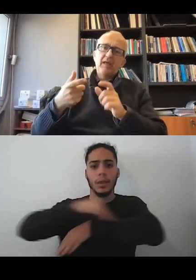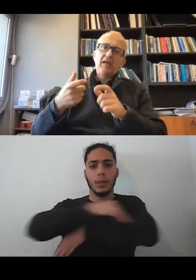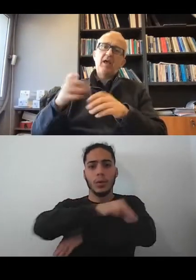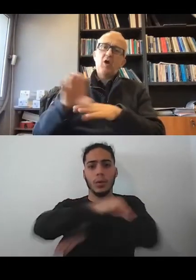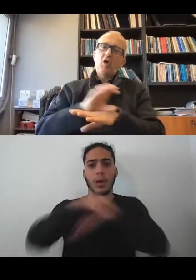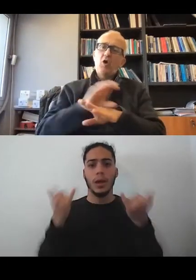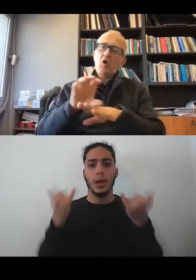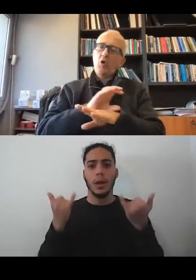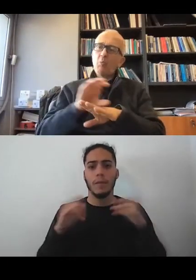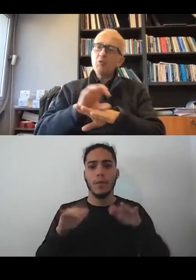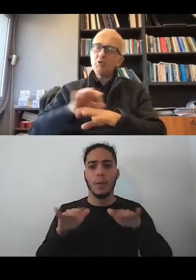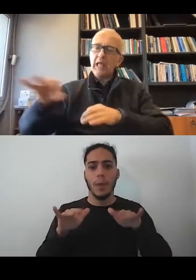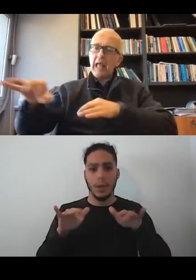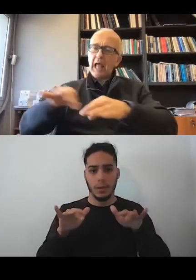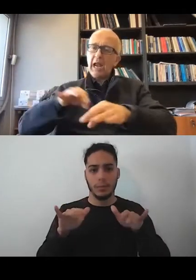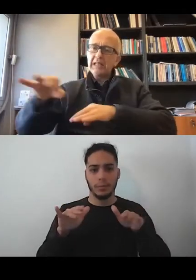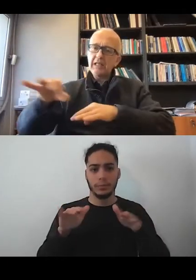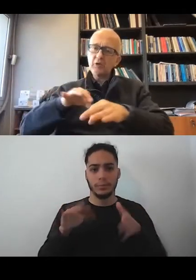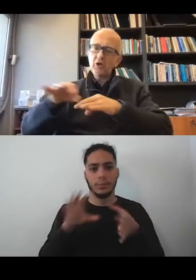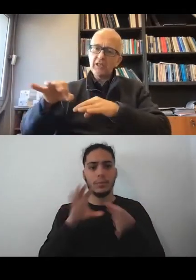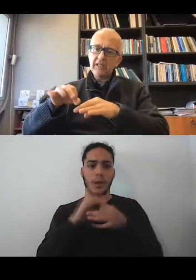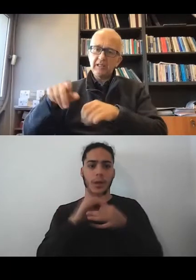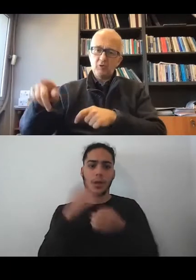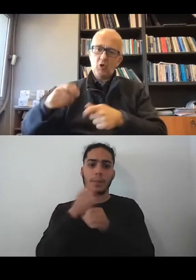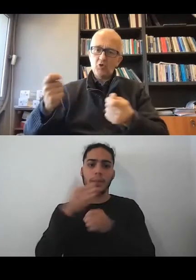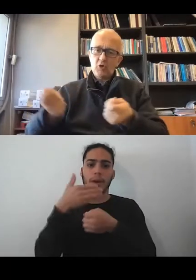of Electrical and Computer Engineering.